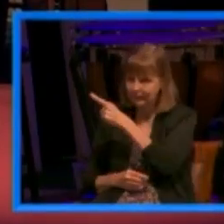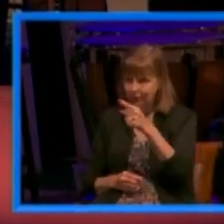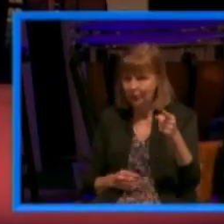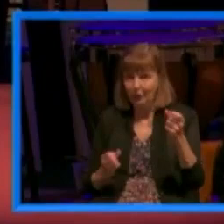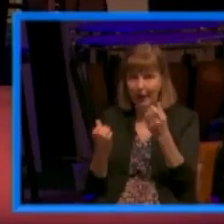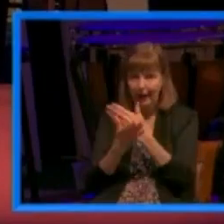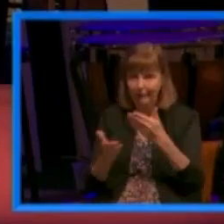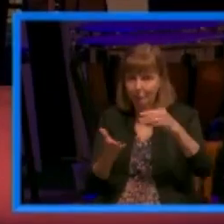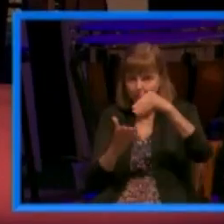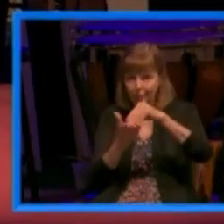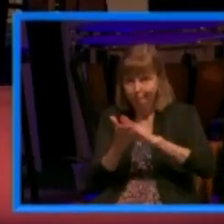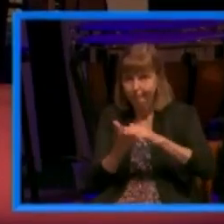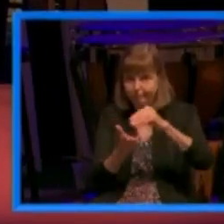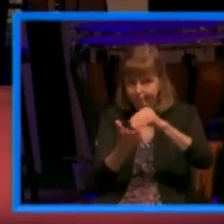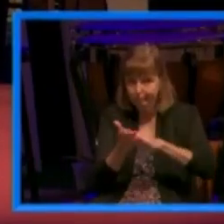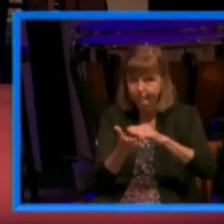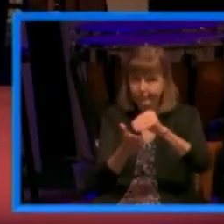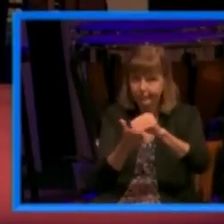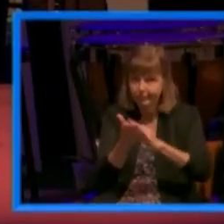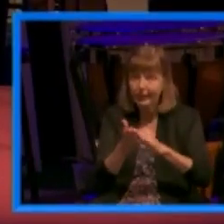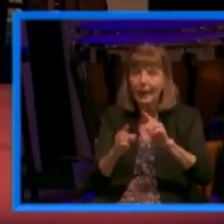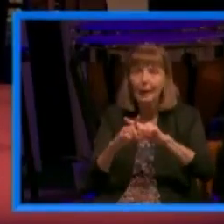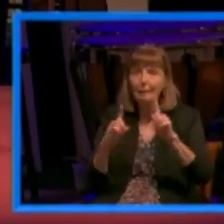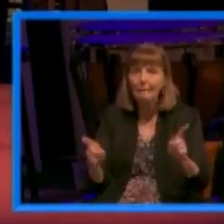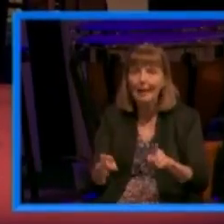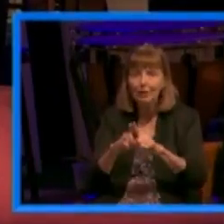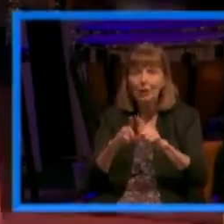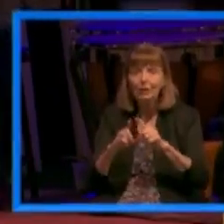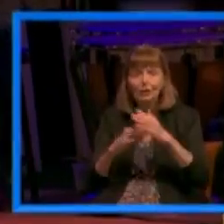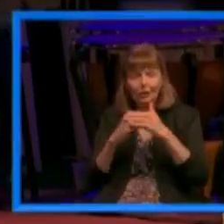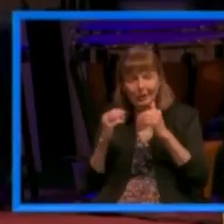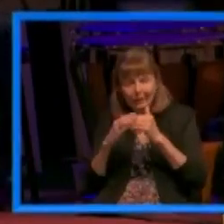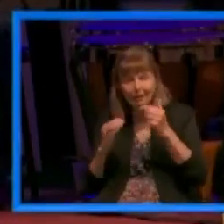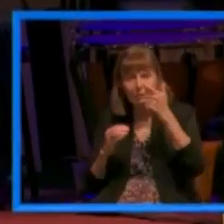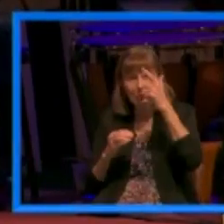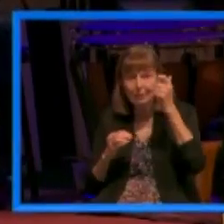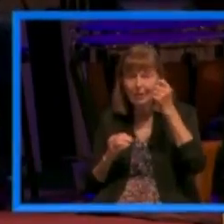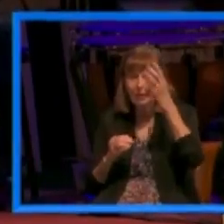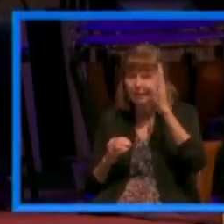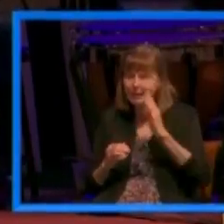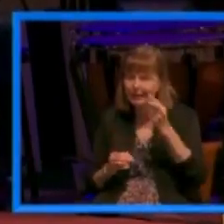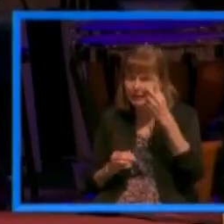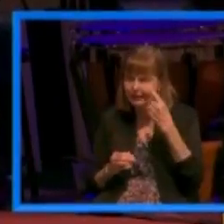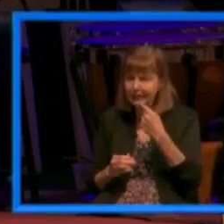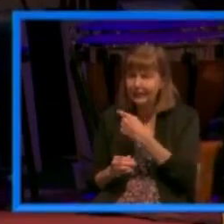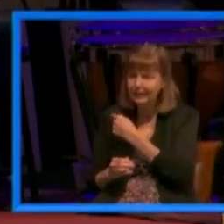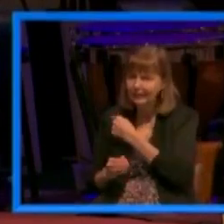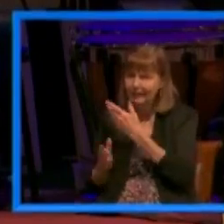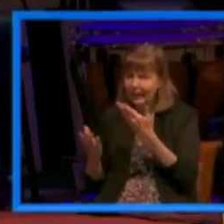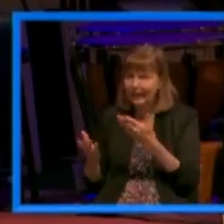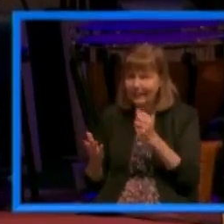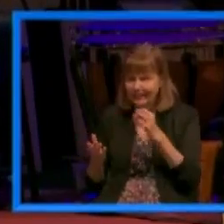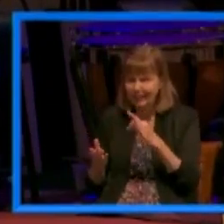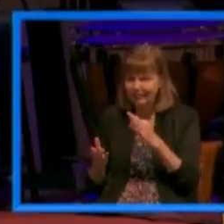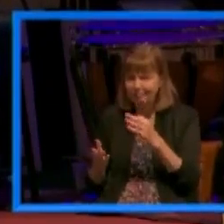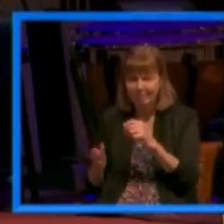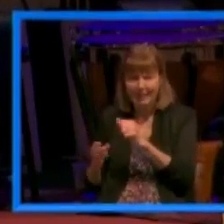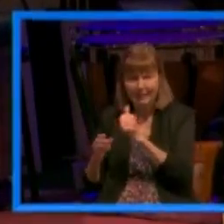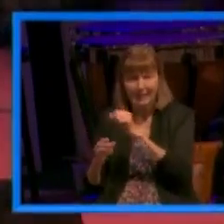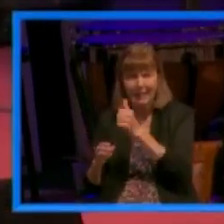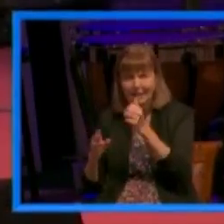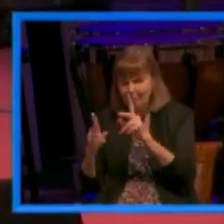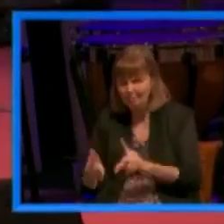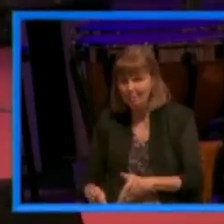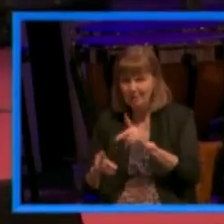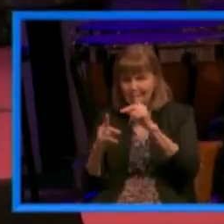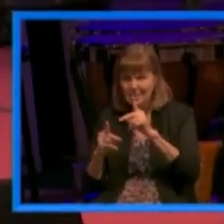everything. But it's also comforting because the God who sees us being mistreated, the God who sees us wanting to do what's right, the God who hears our prayers